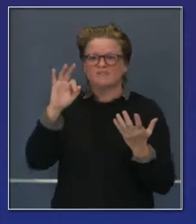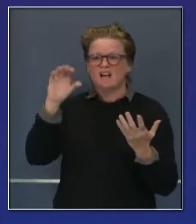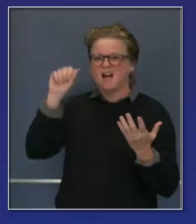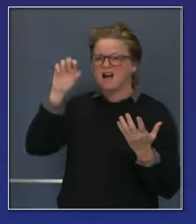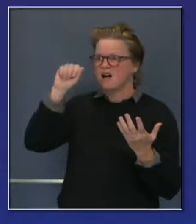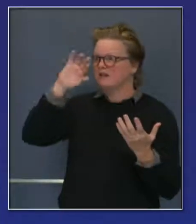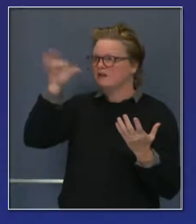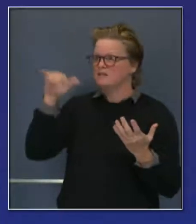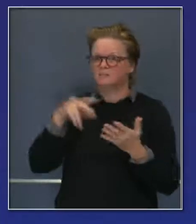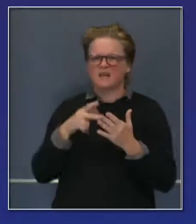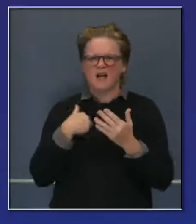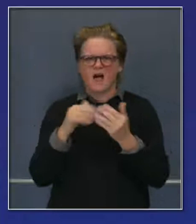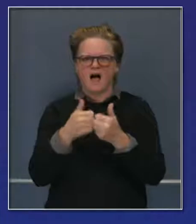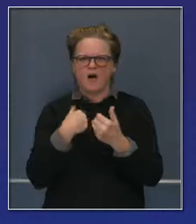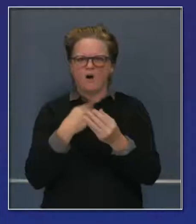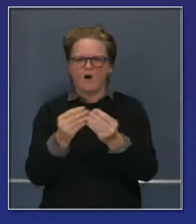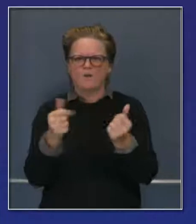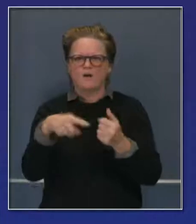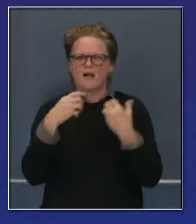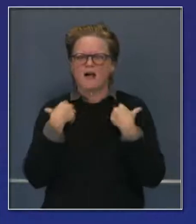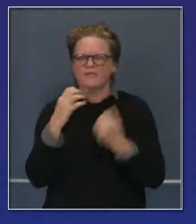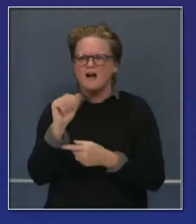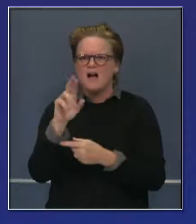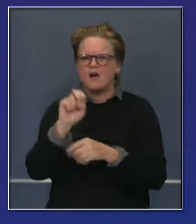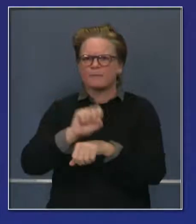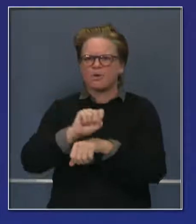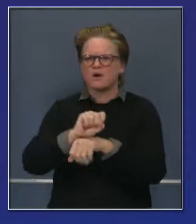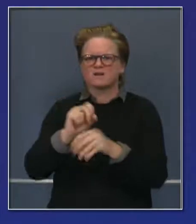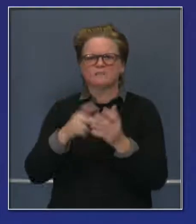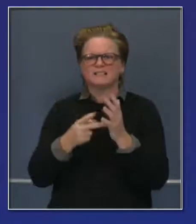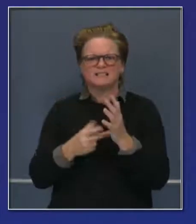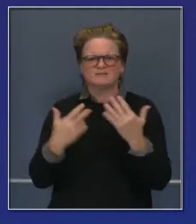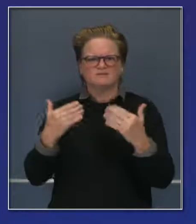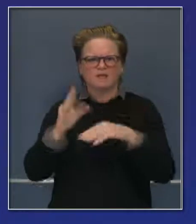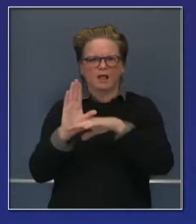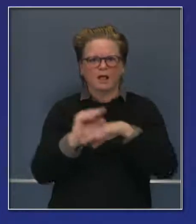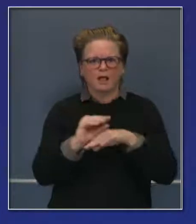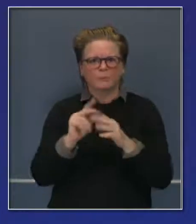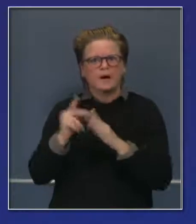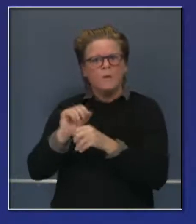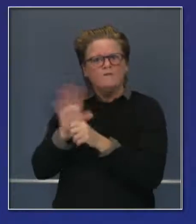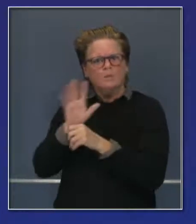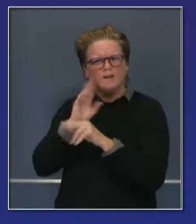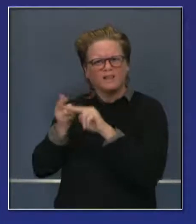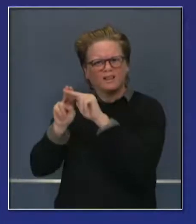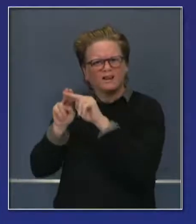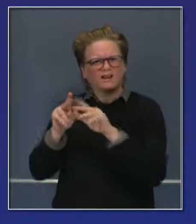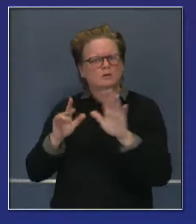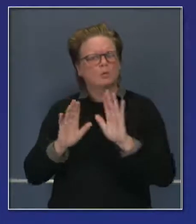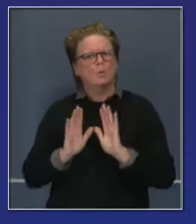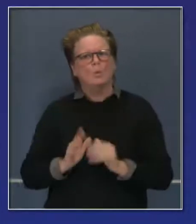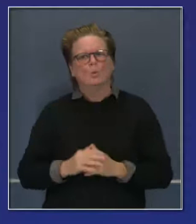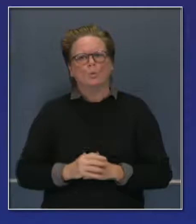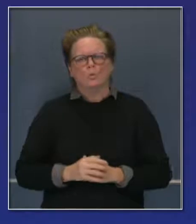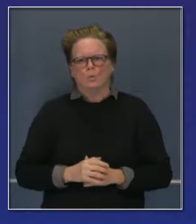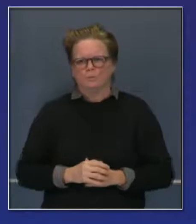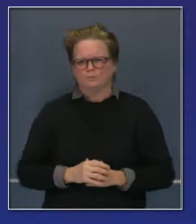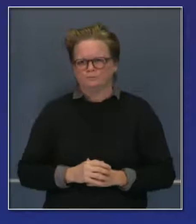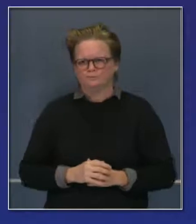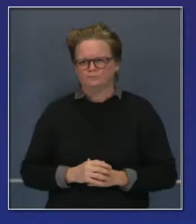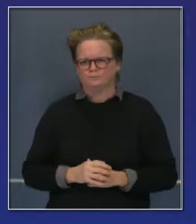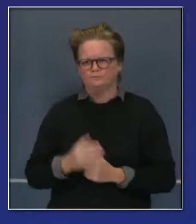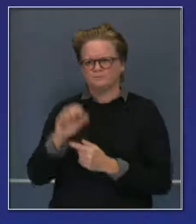Biden ran on responding well to COVID and building on the Affordable Care Act. There is no state